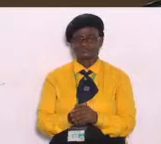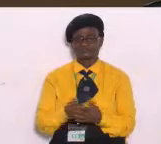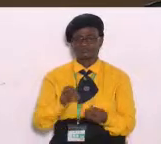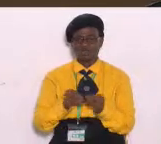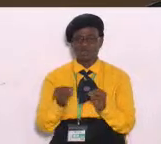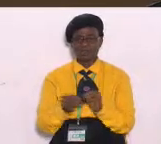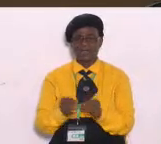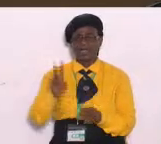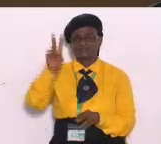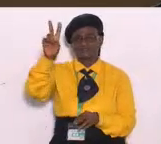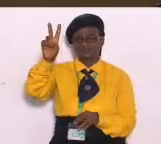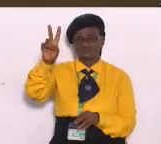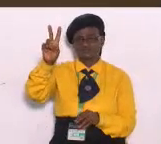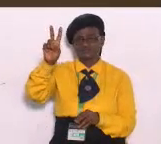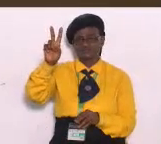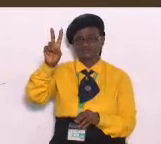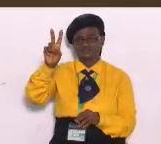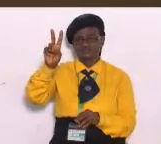Number two,